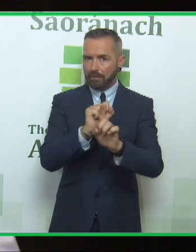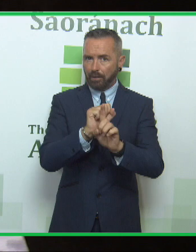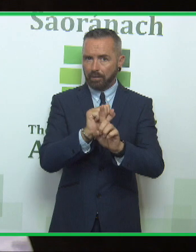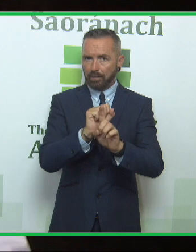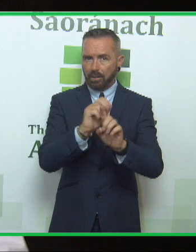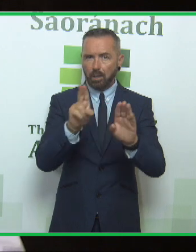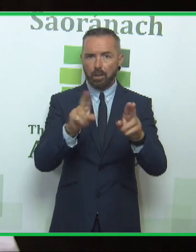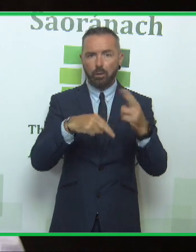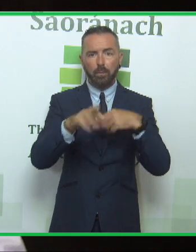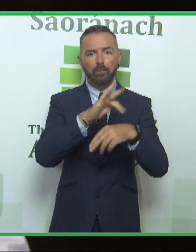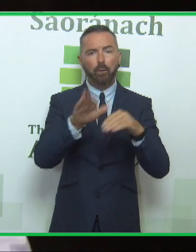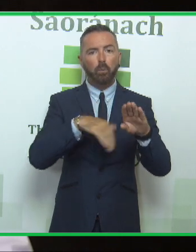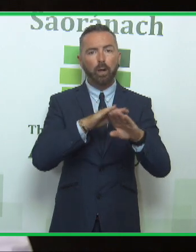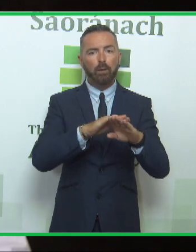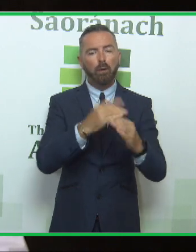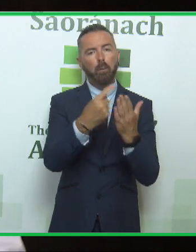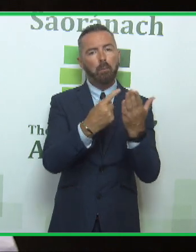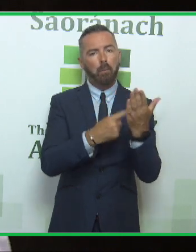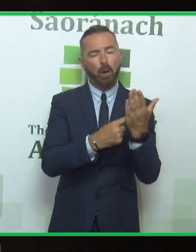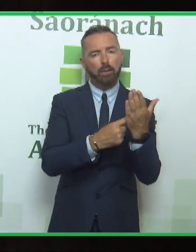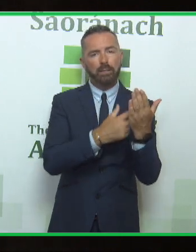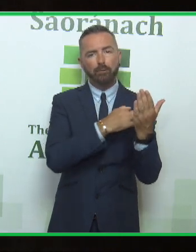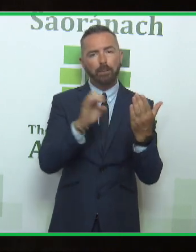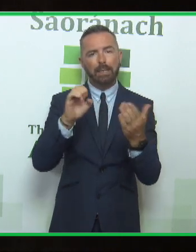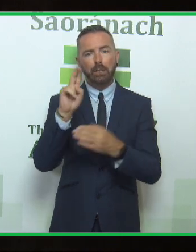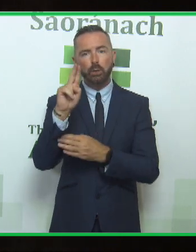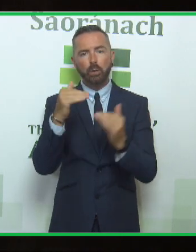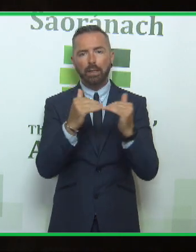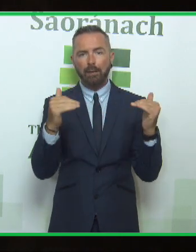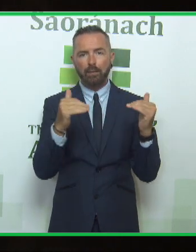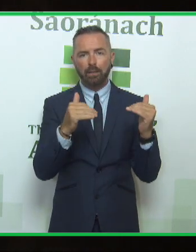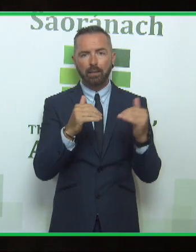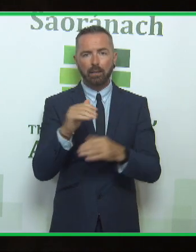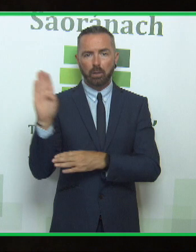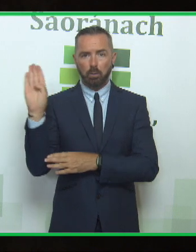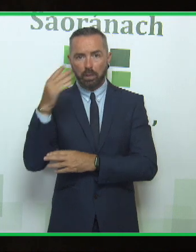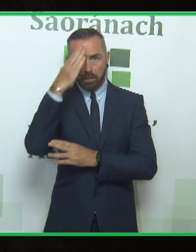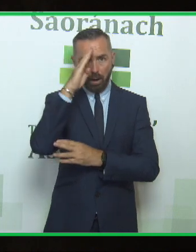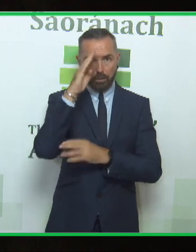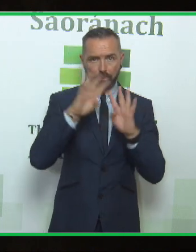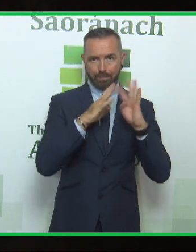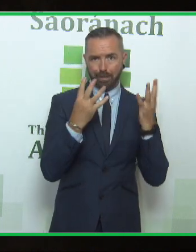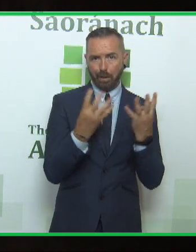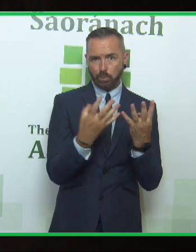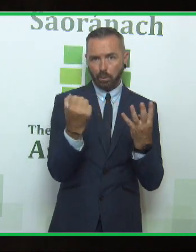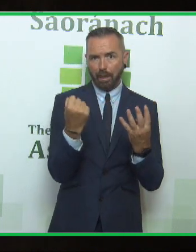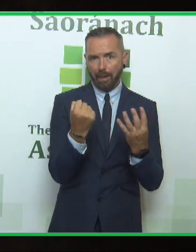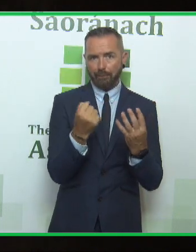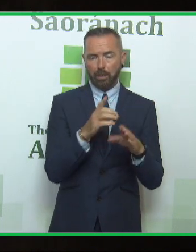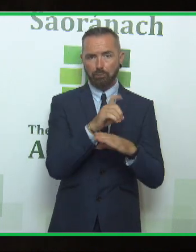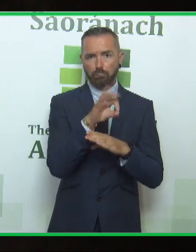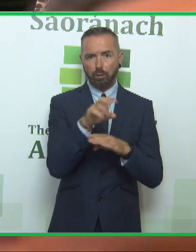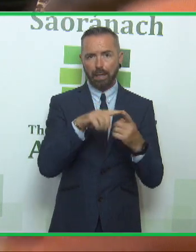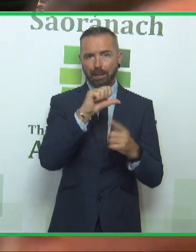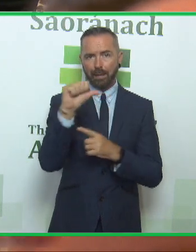policy developments at the EU level, in the British-Irish Council, where we have a drugs and alcohol work sector,